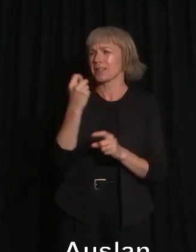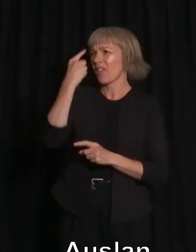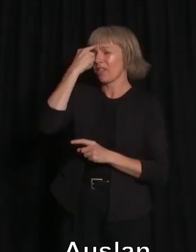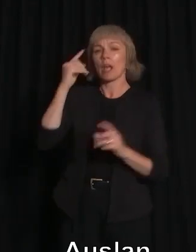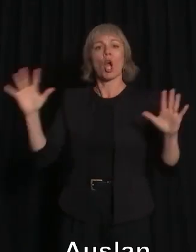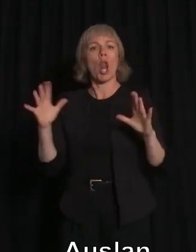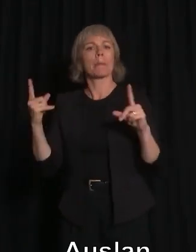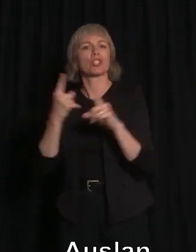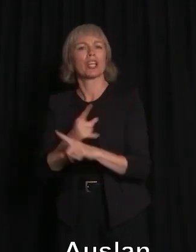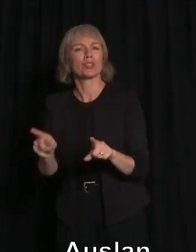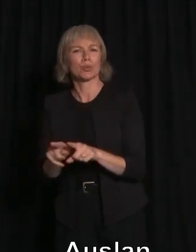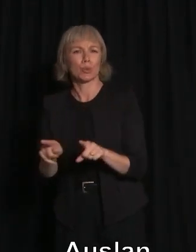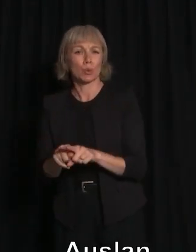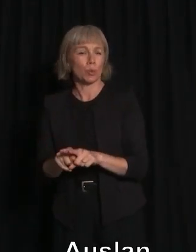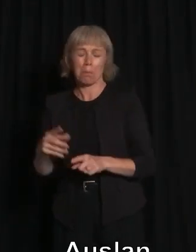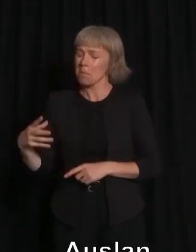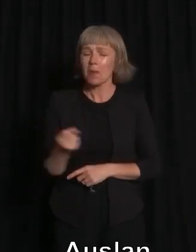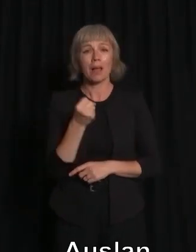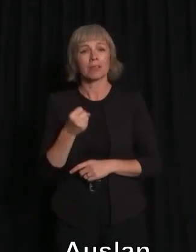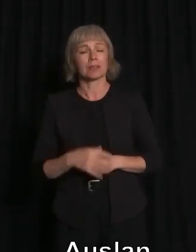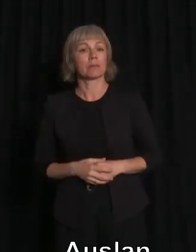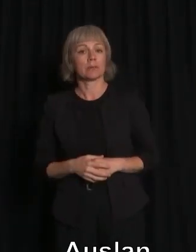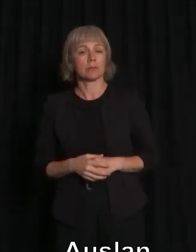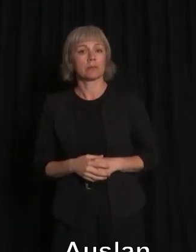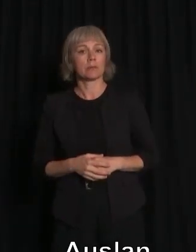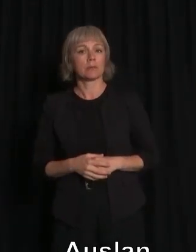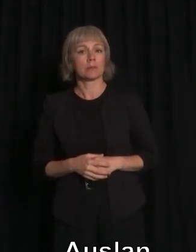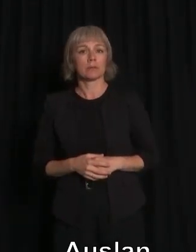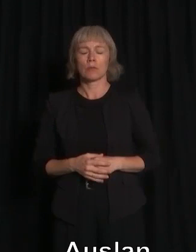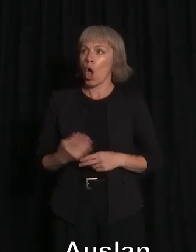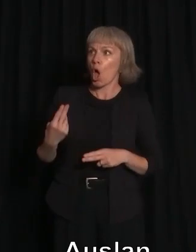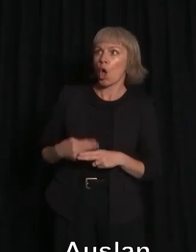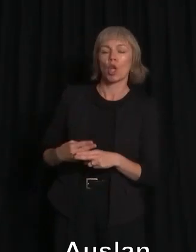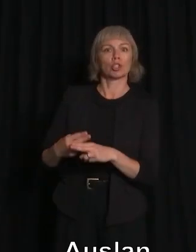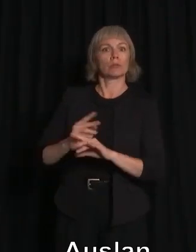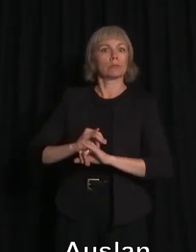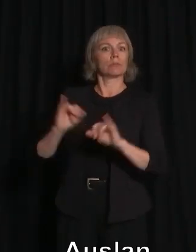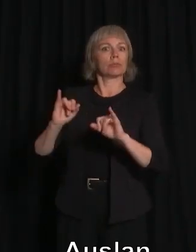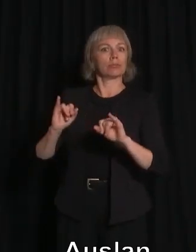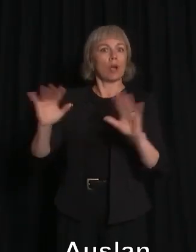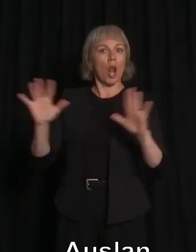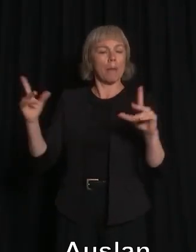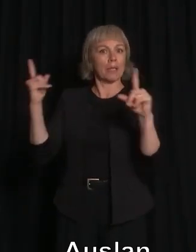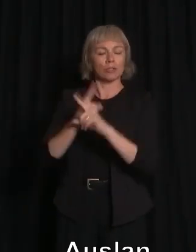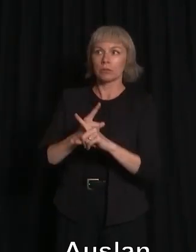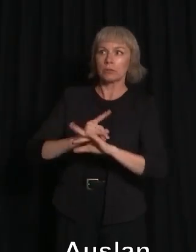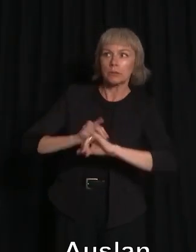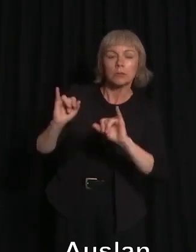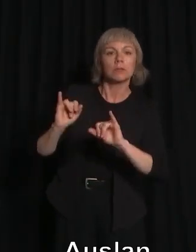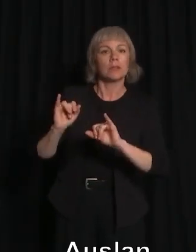is ubuesque. Despite the urgency of the climate crisis, little is known about the specific vulnerabilities